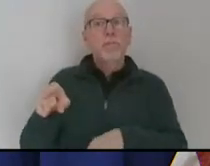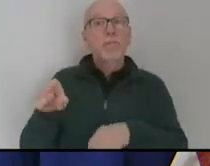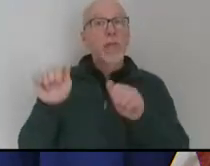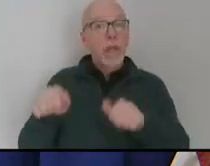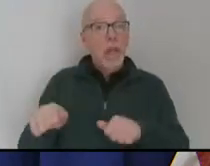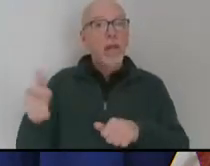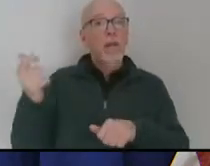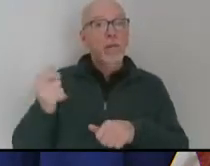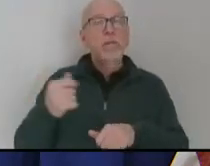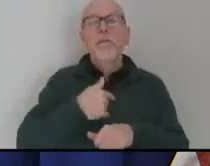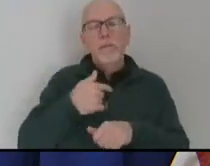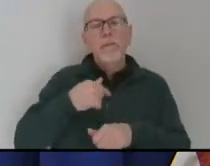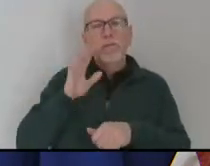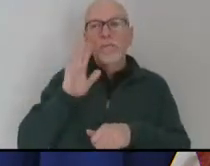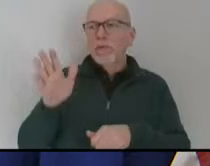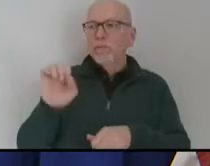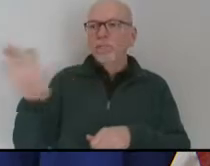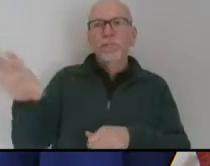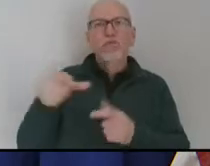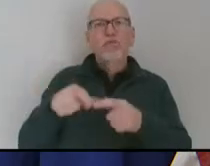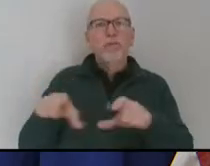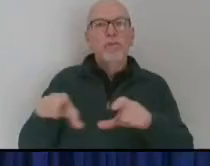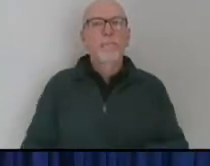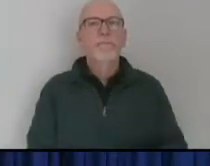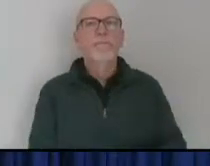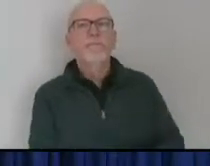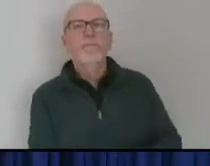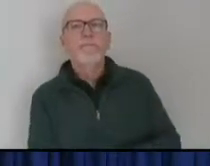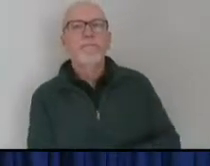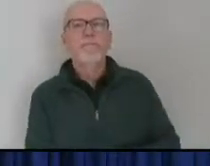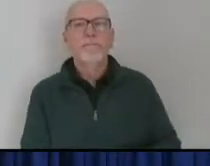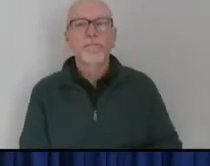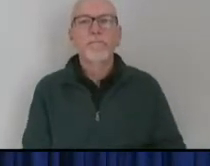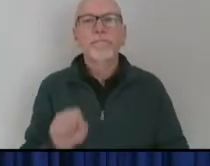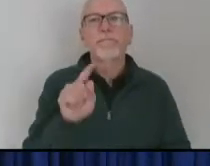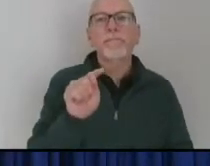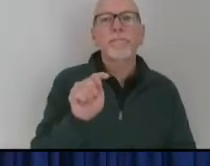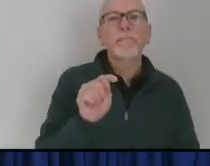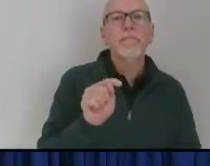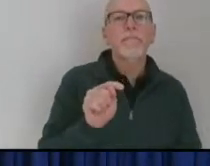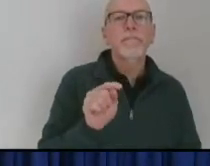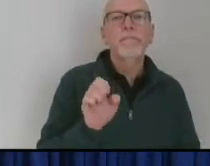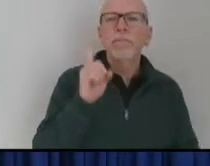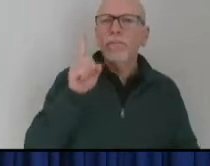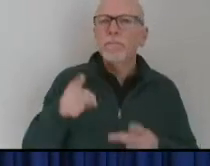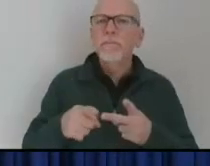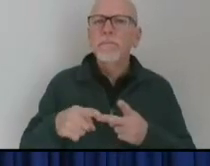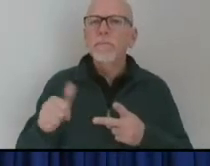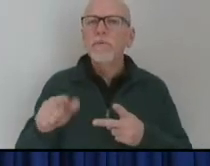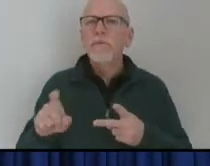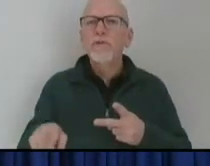they will be in receipt of a check. Steve? I think she had two.